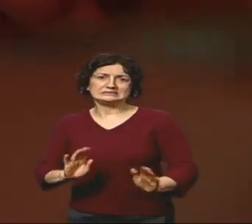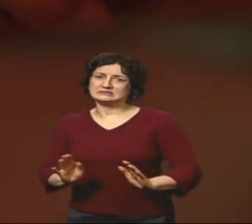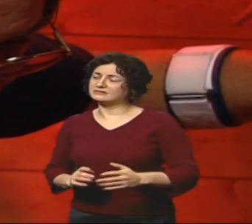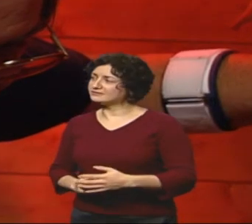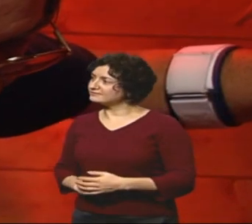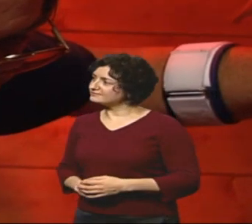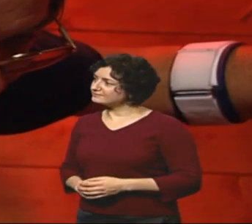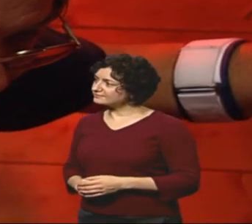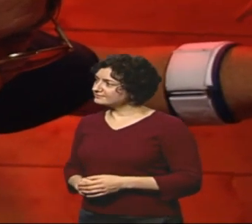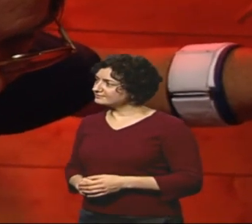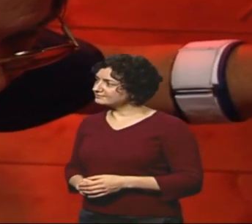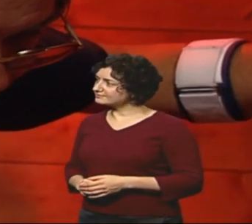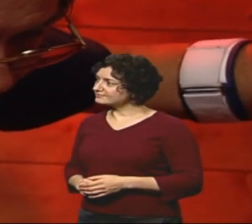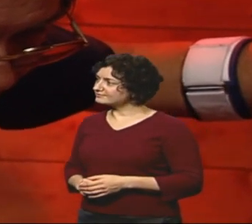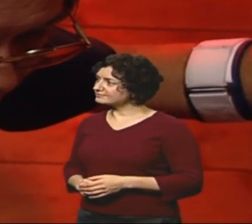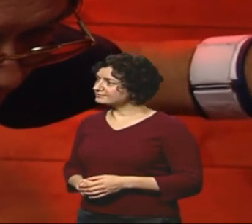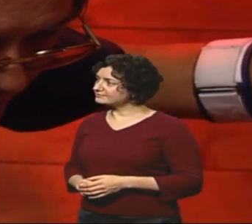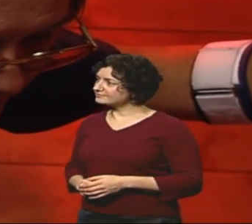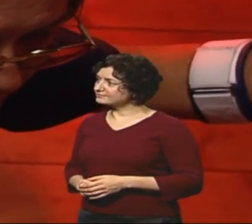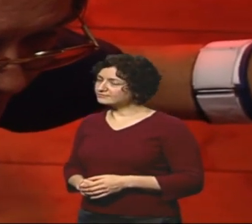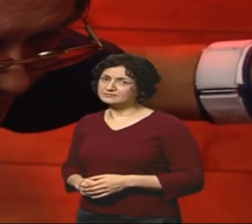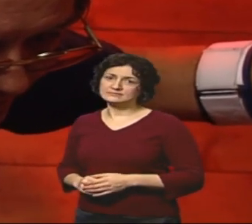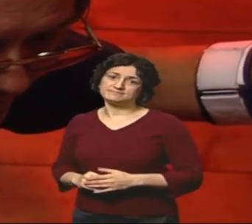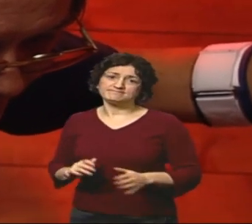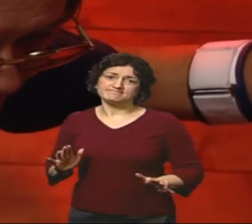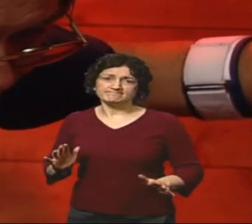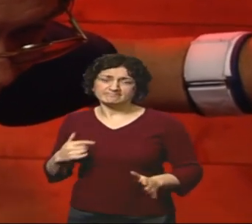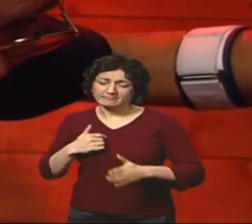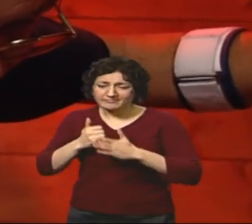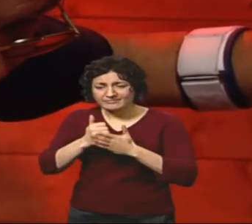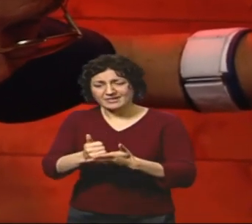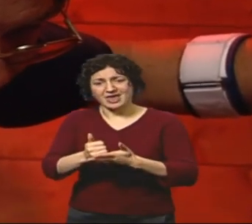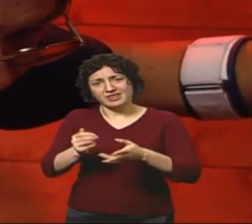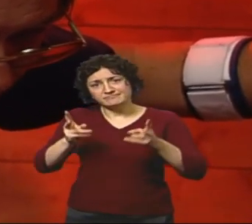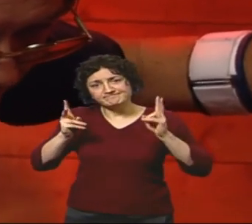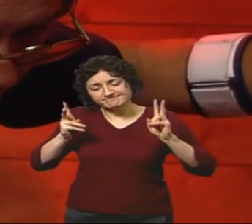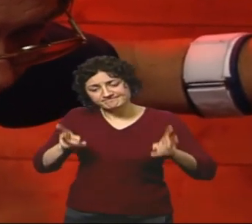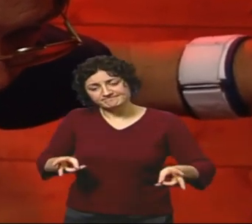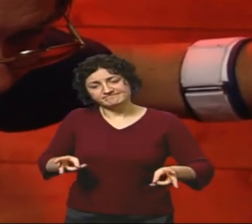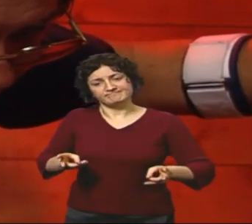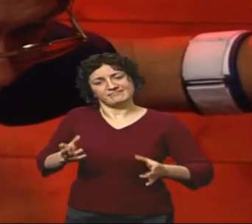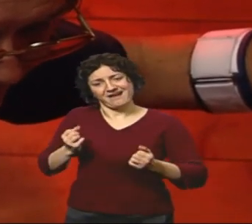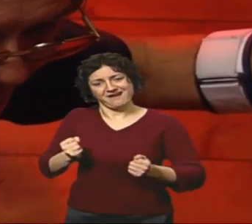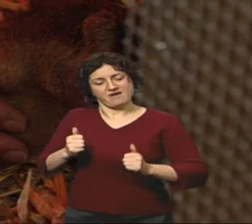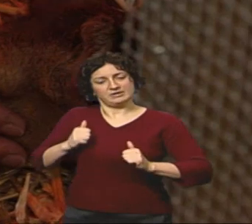would be unfair. So all we can do is to help it to die painlessly and with dignity.